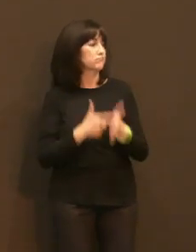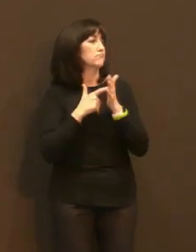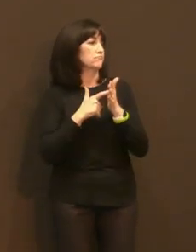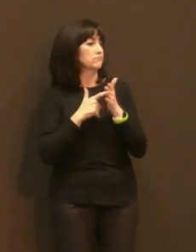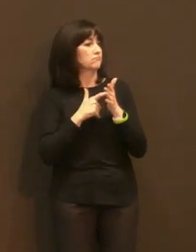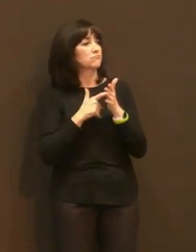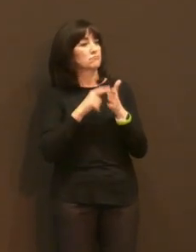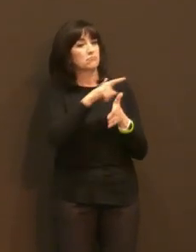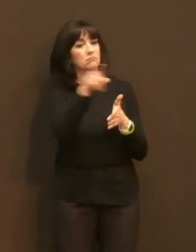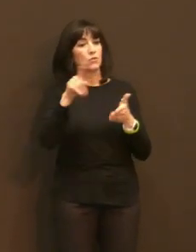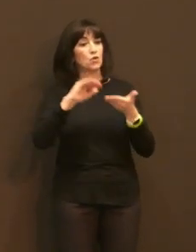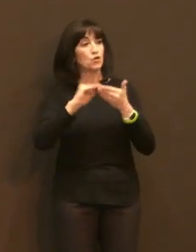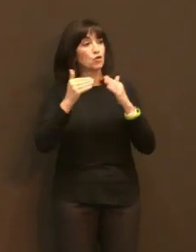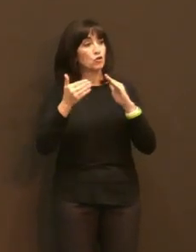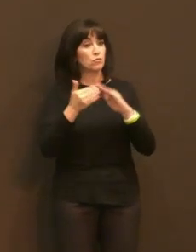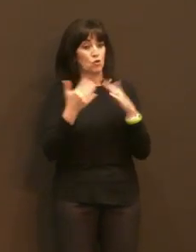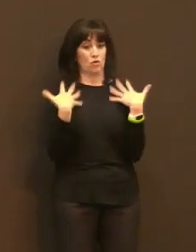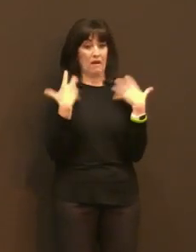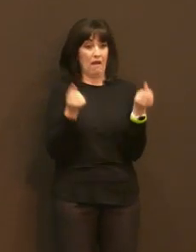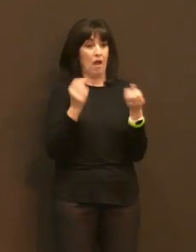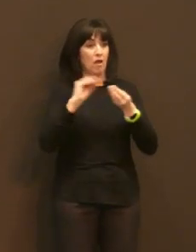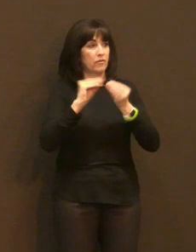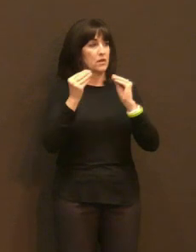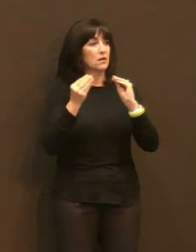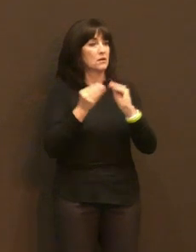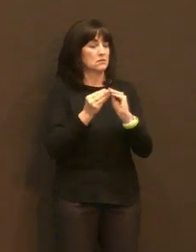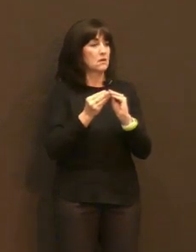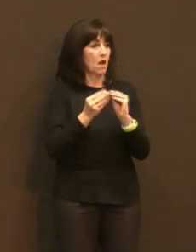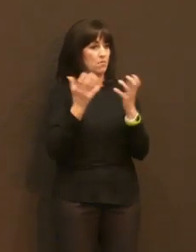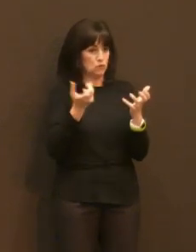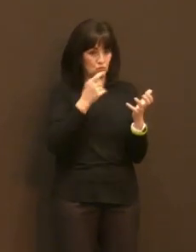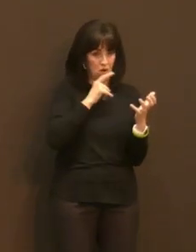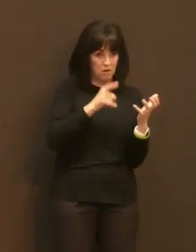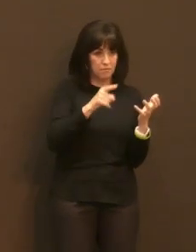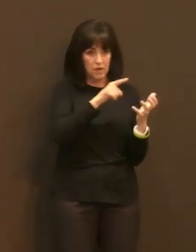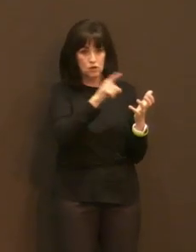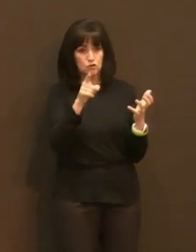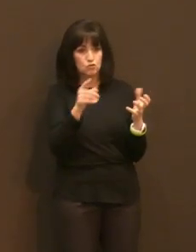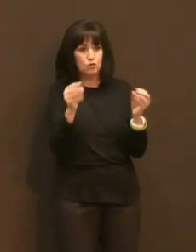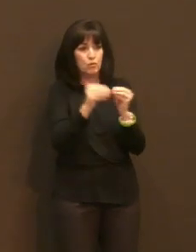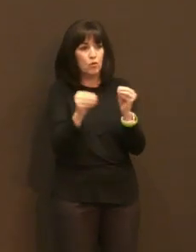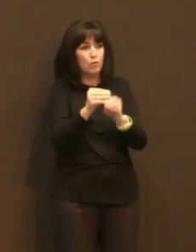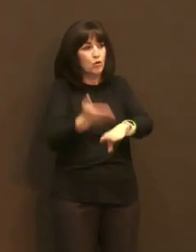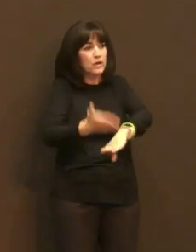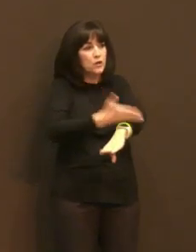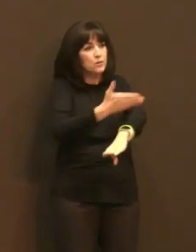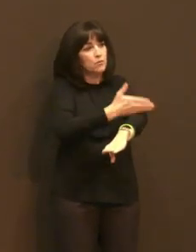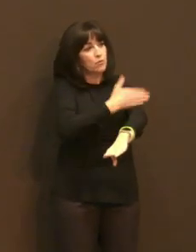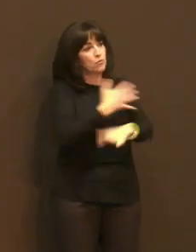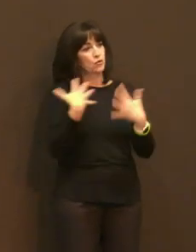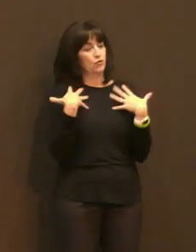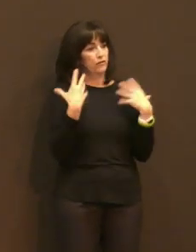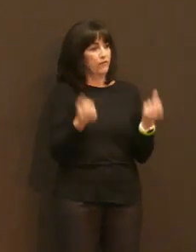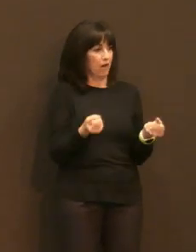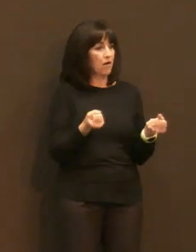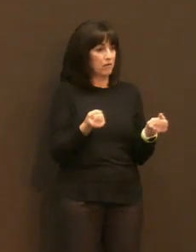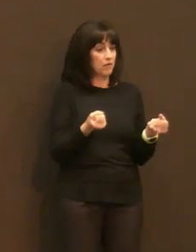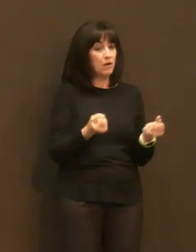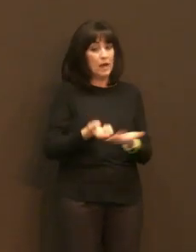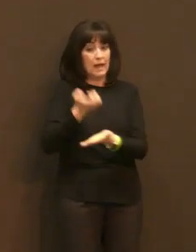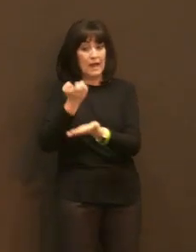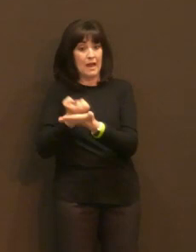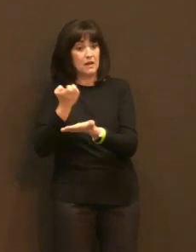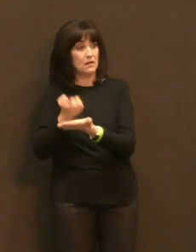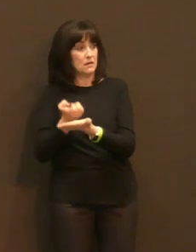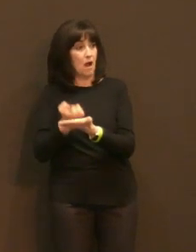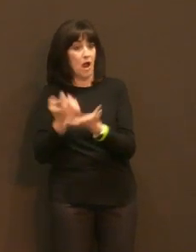community before you can have a healthy economy, and they're connected. You can't have a healthy economy without a healthy community. So we have some guidance